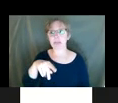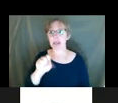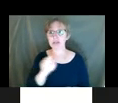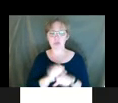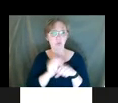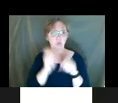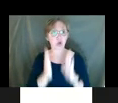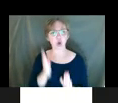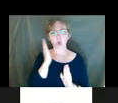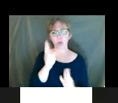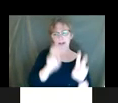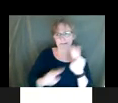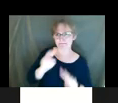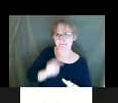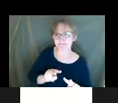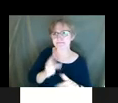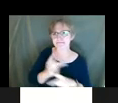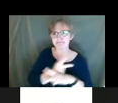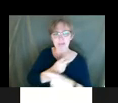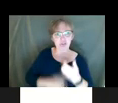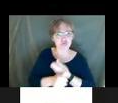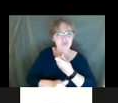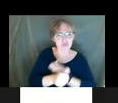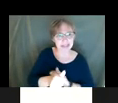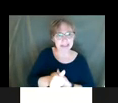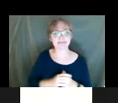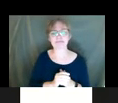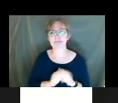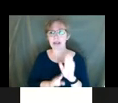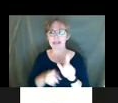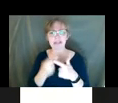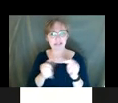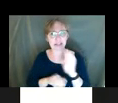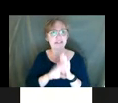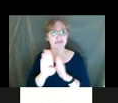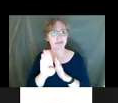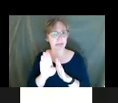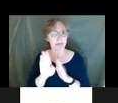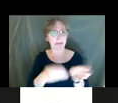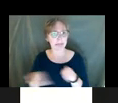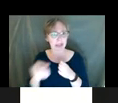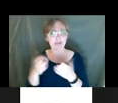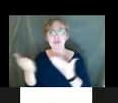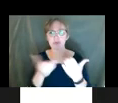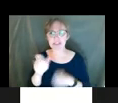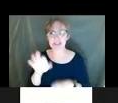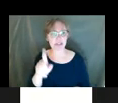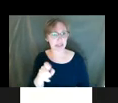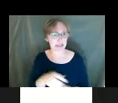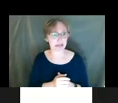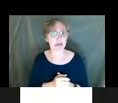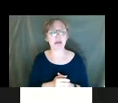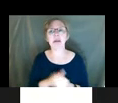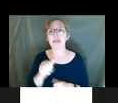risk, develops a plan of services if needed, and efforts are made to contact family,